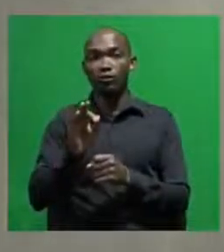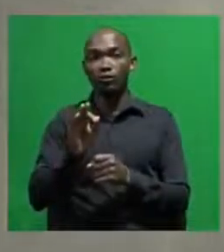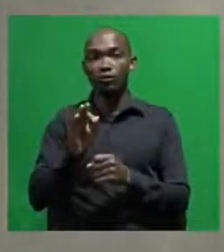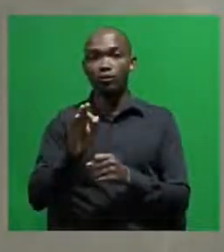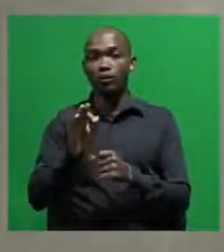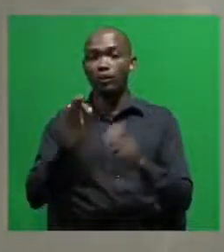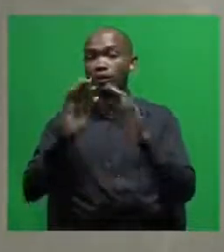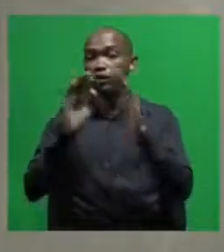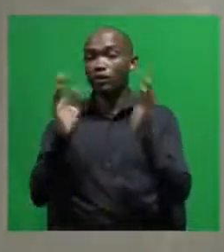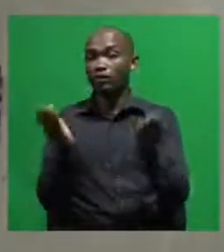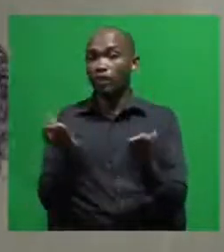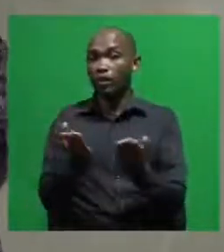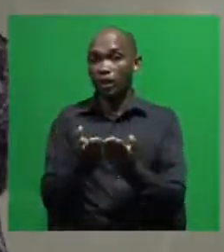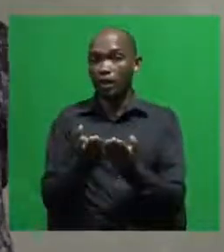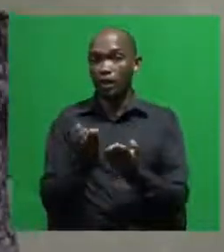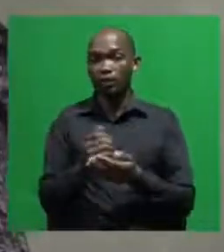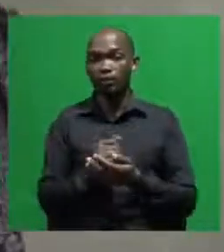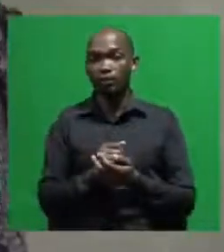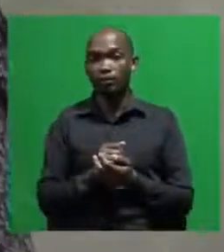spherical